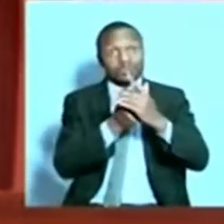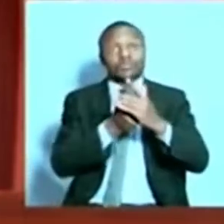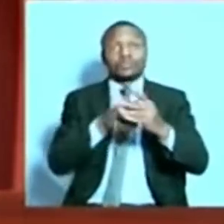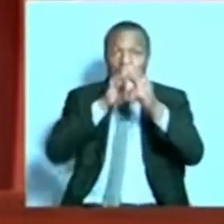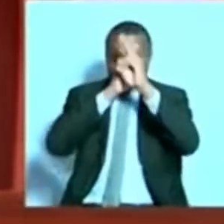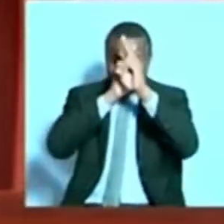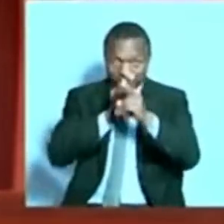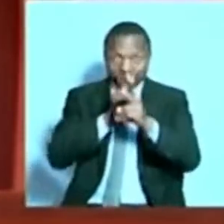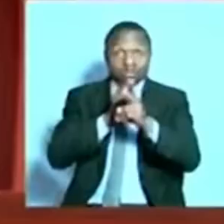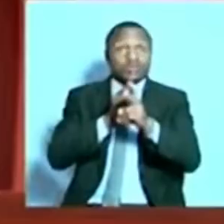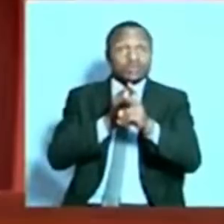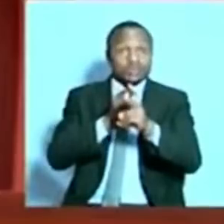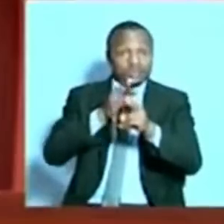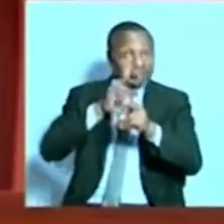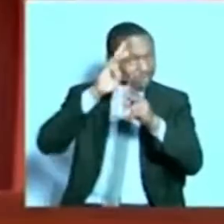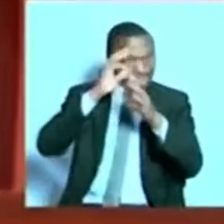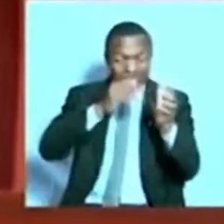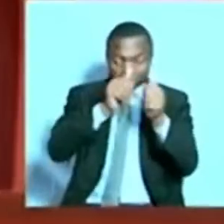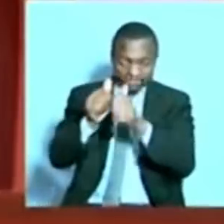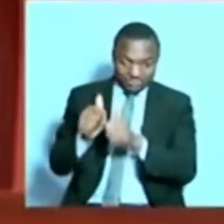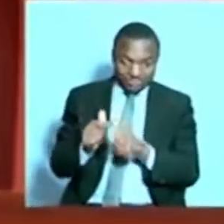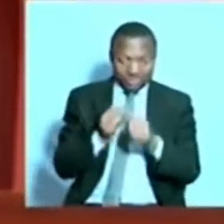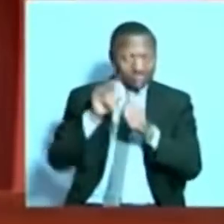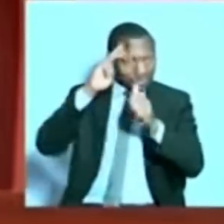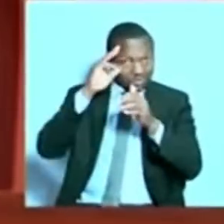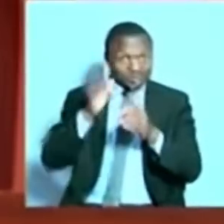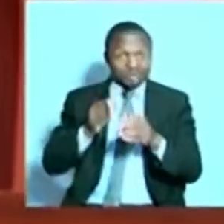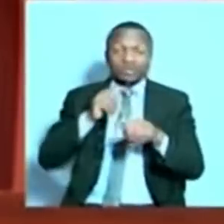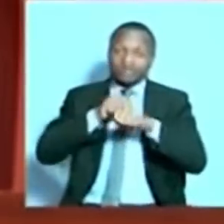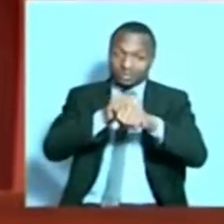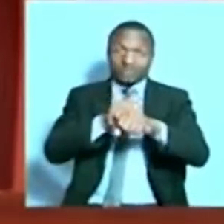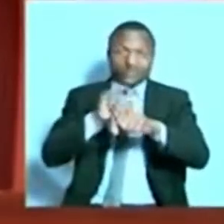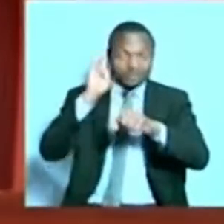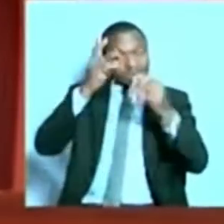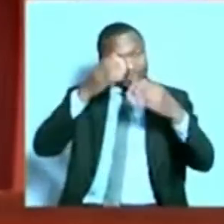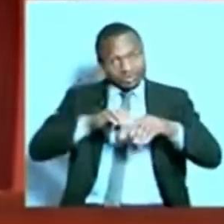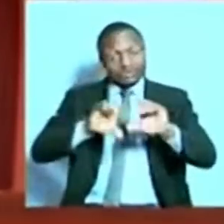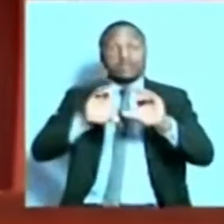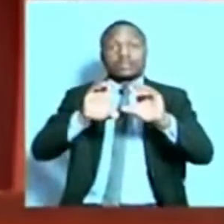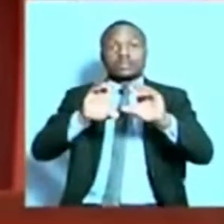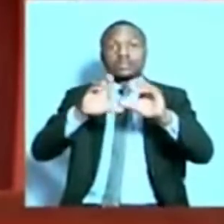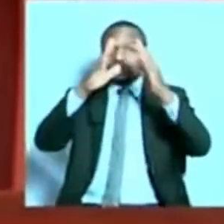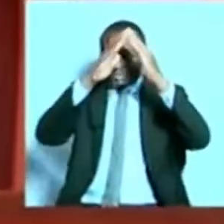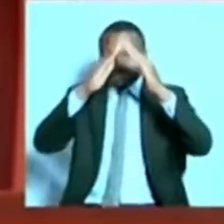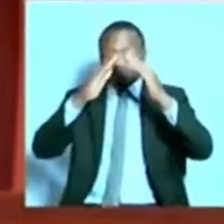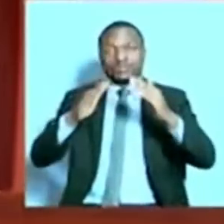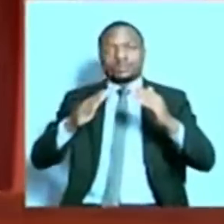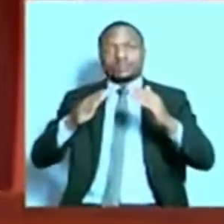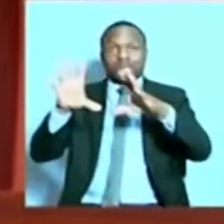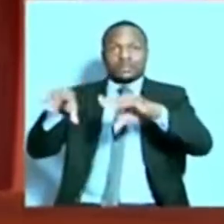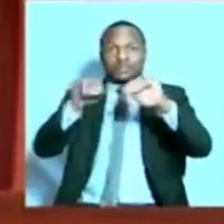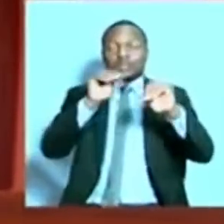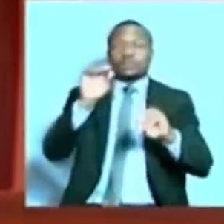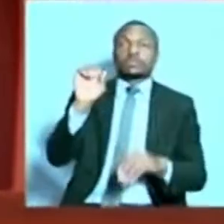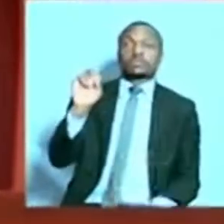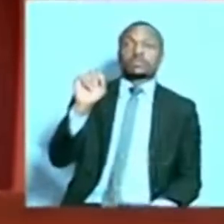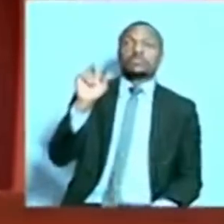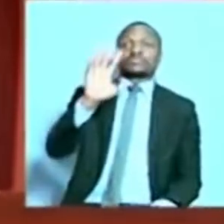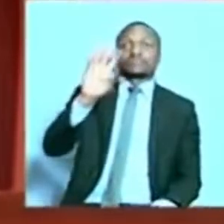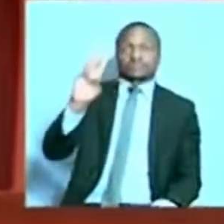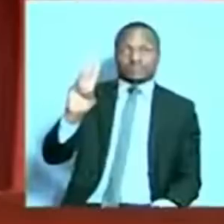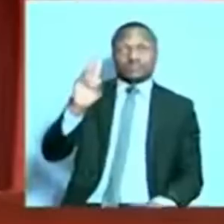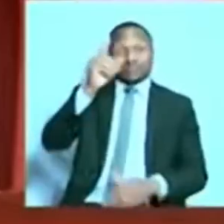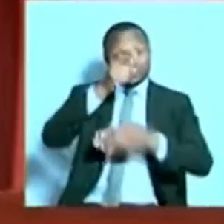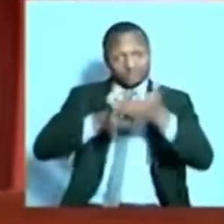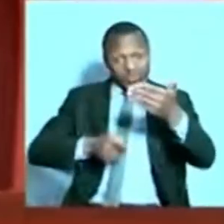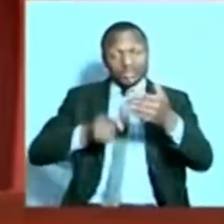Minister of Transport will continue responding, and the House did adjourn at 12:56 hours. Basically,